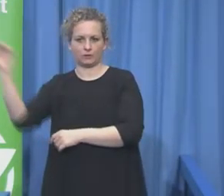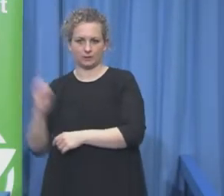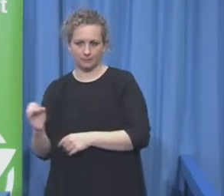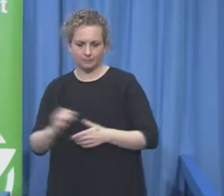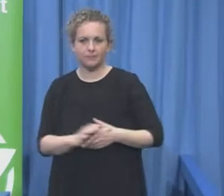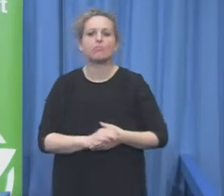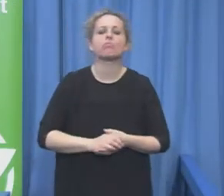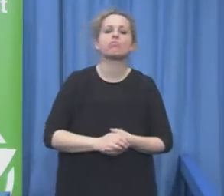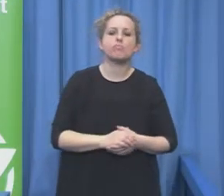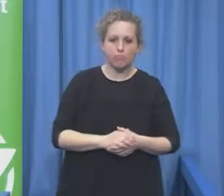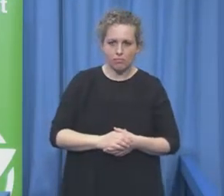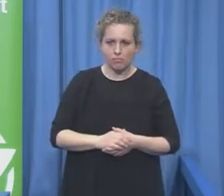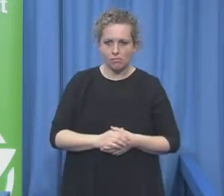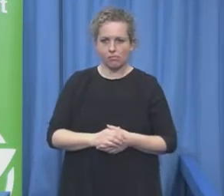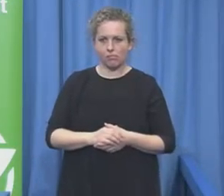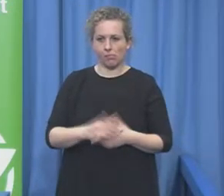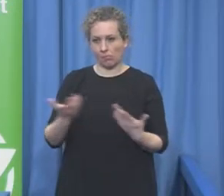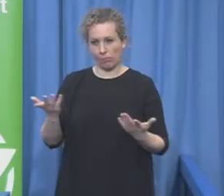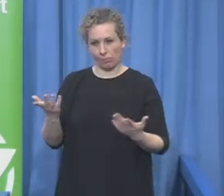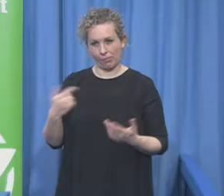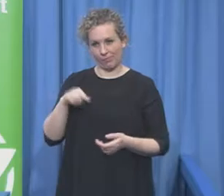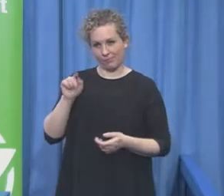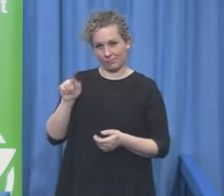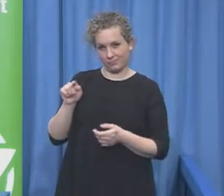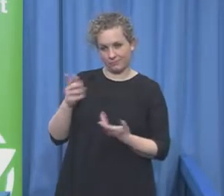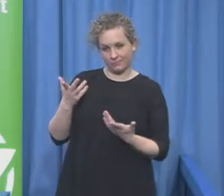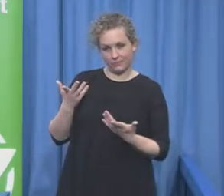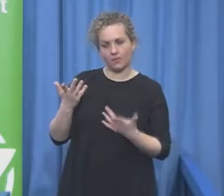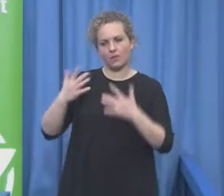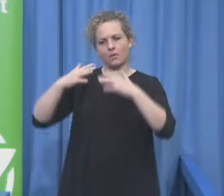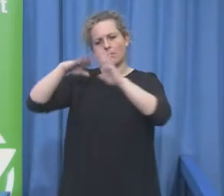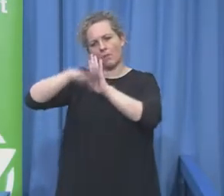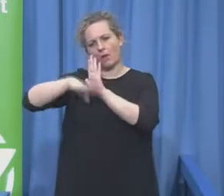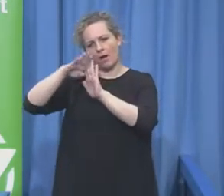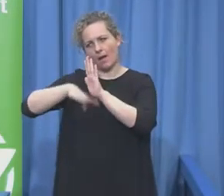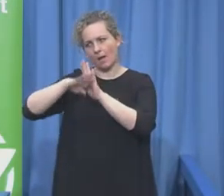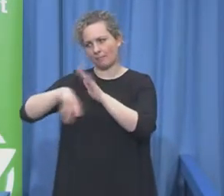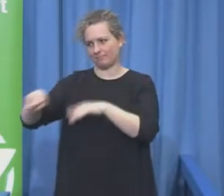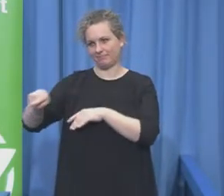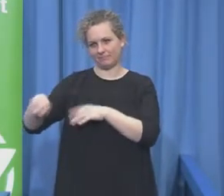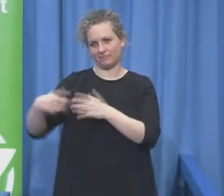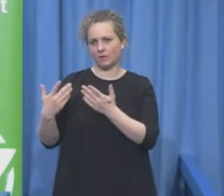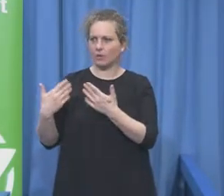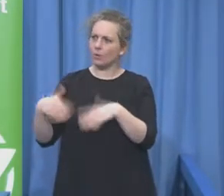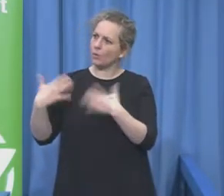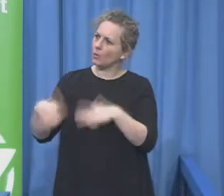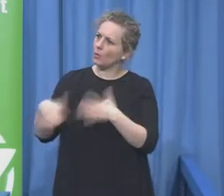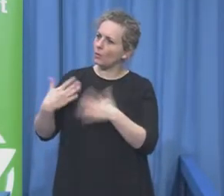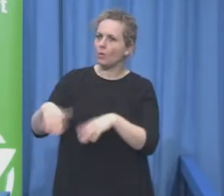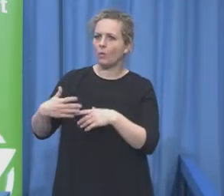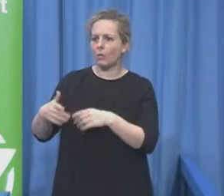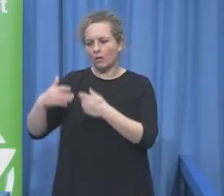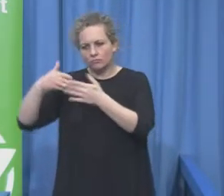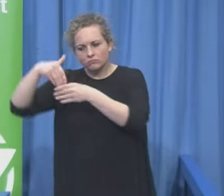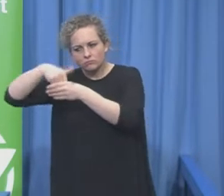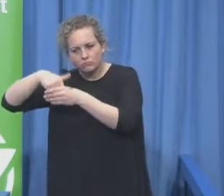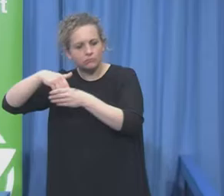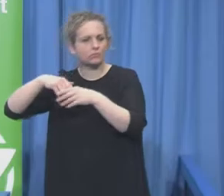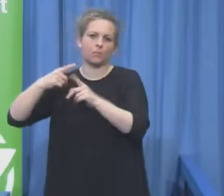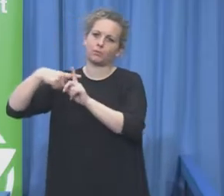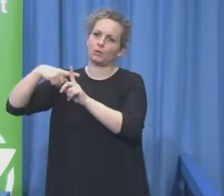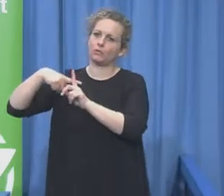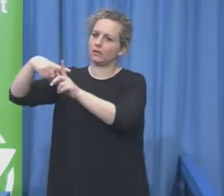This is a slide which keeps on motivating us and taking us ahead. This is the most inspiring thing was is always for us